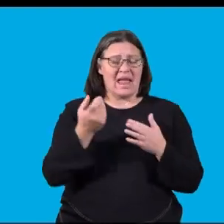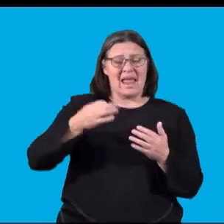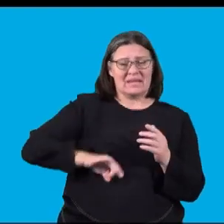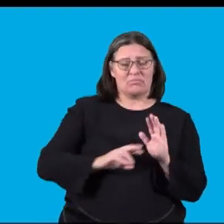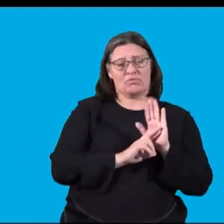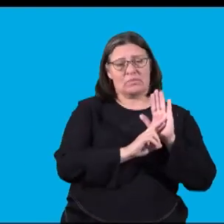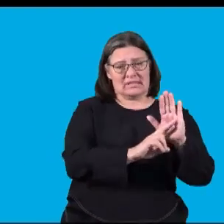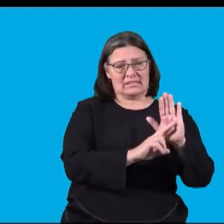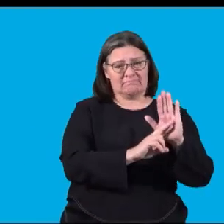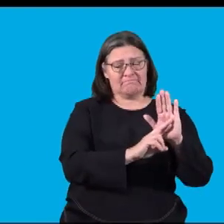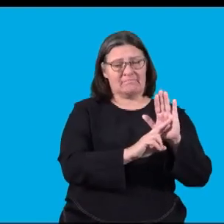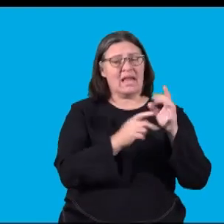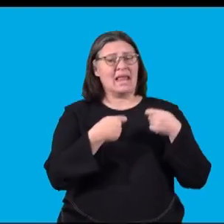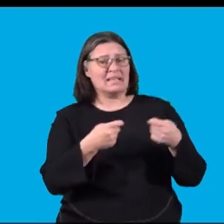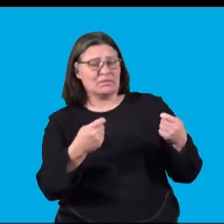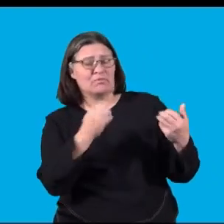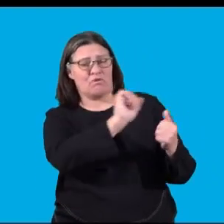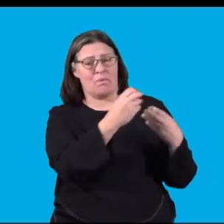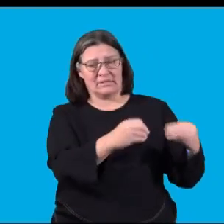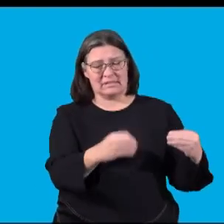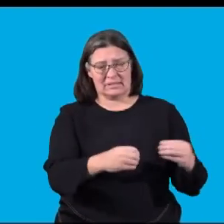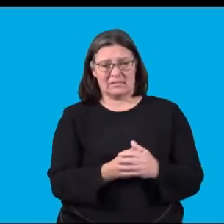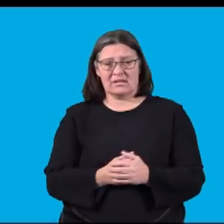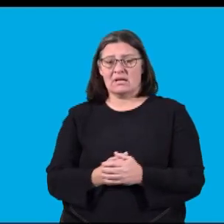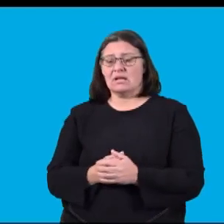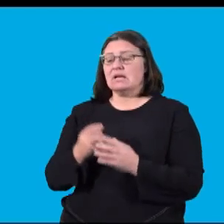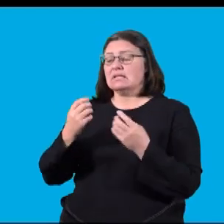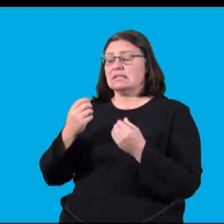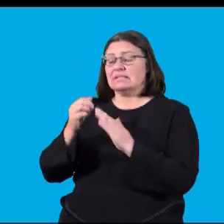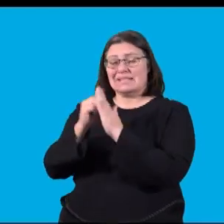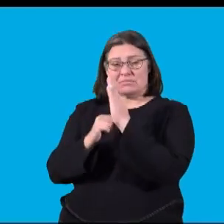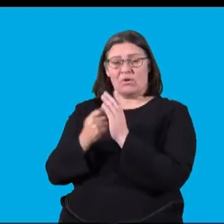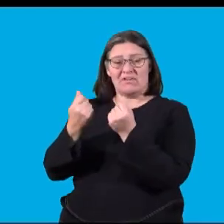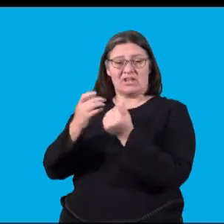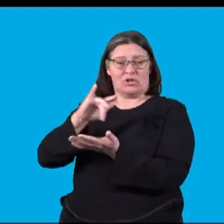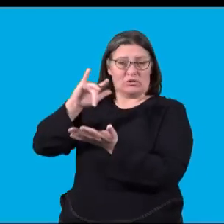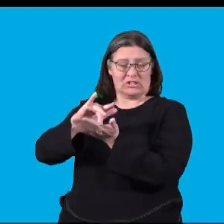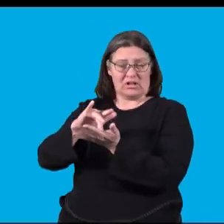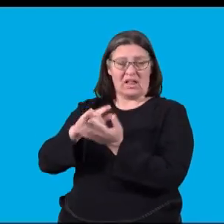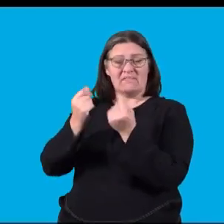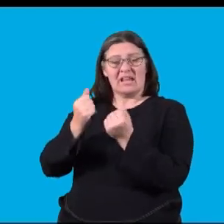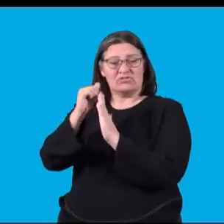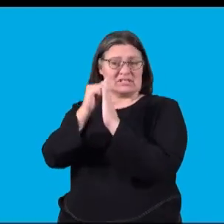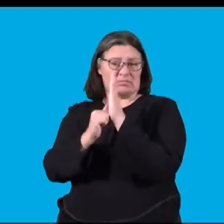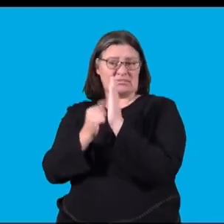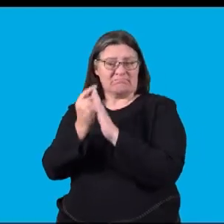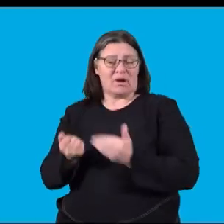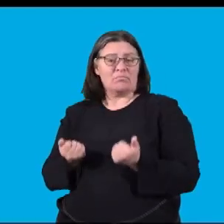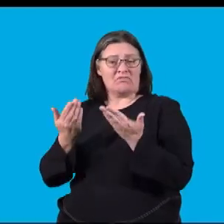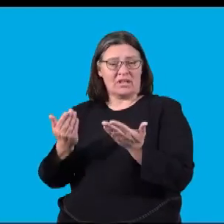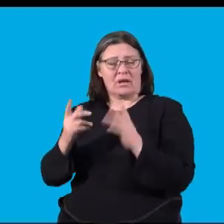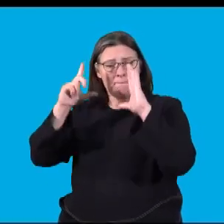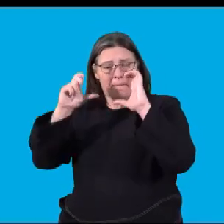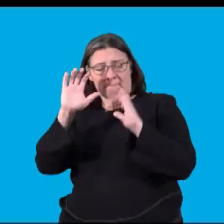income and expenses of a business. And then the statement of financial position, which is a financial statement that provides